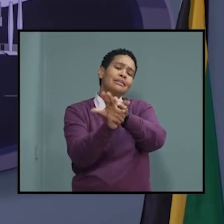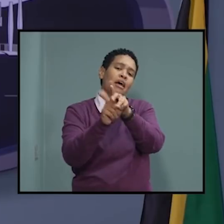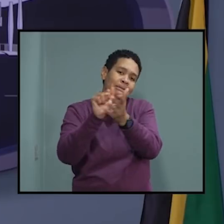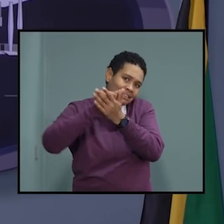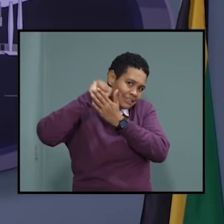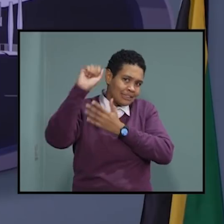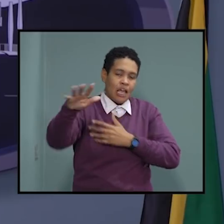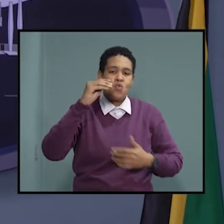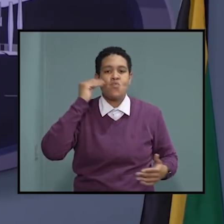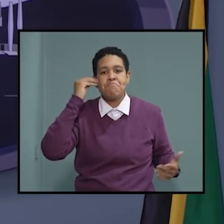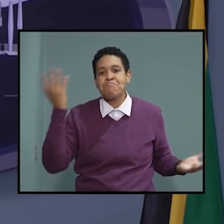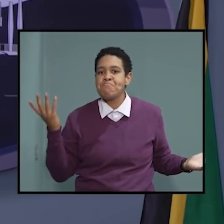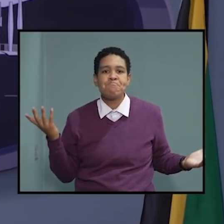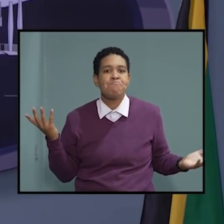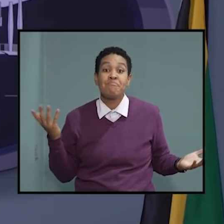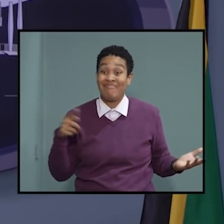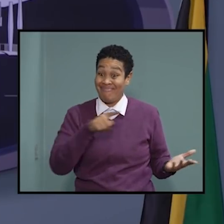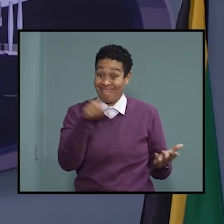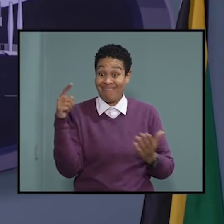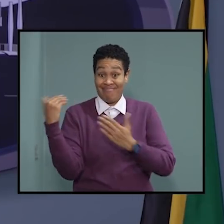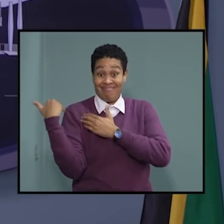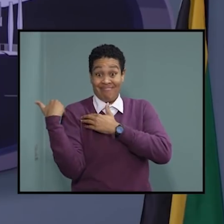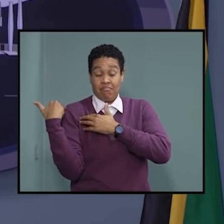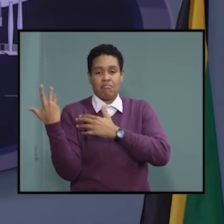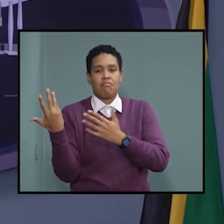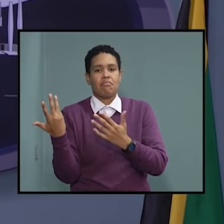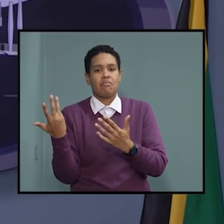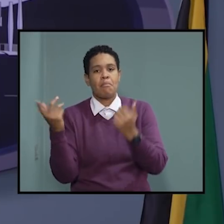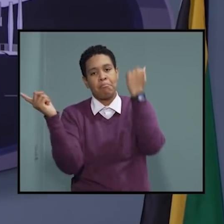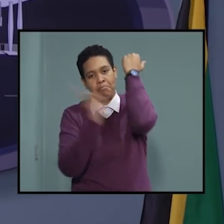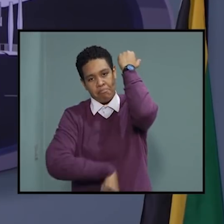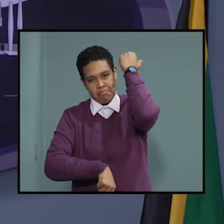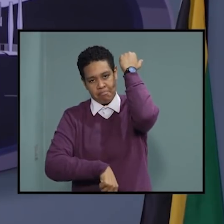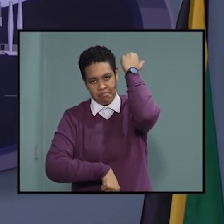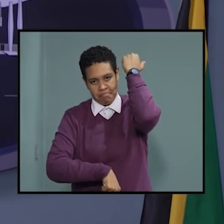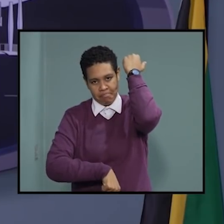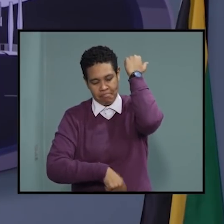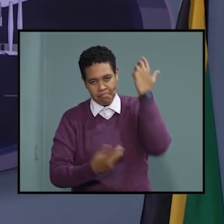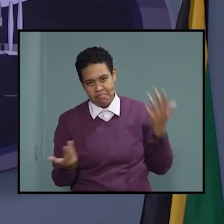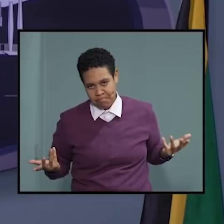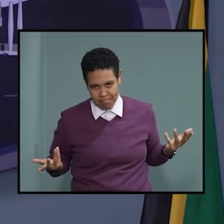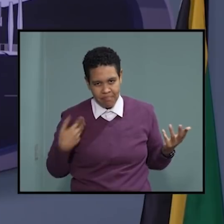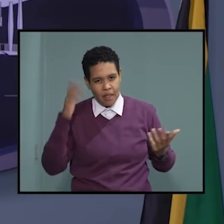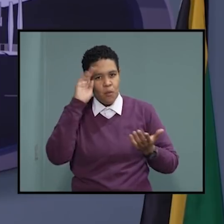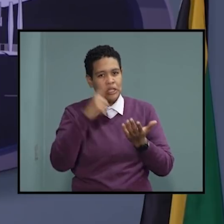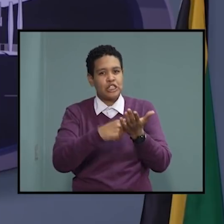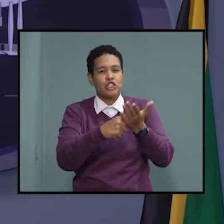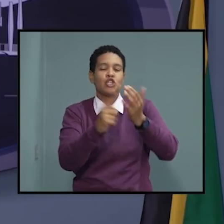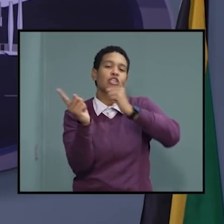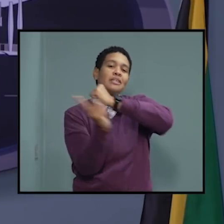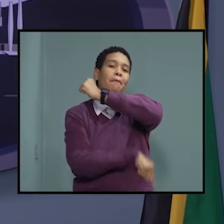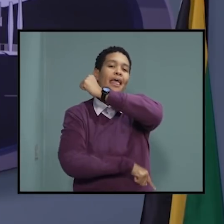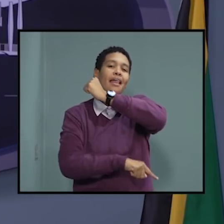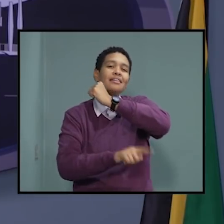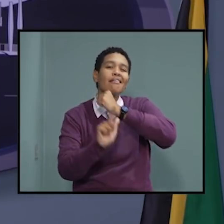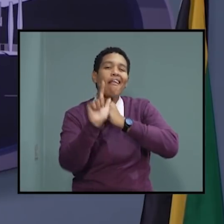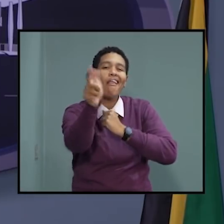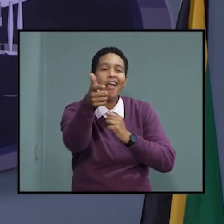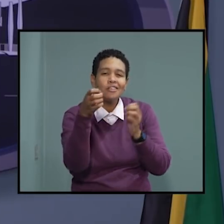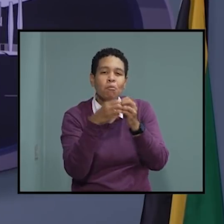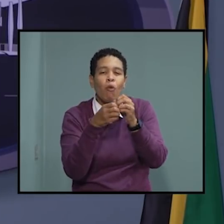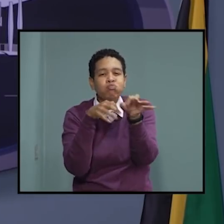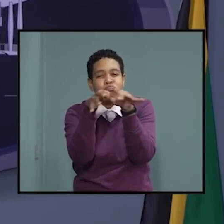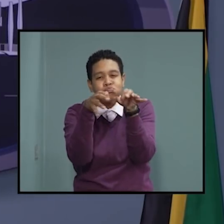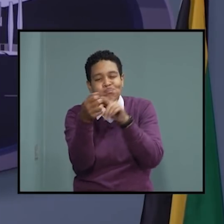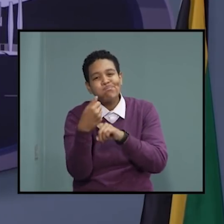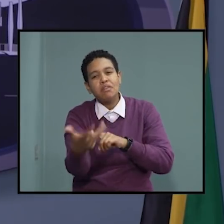these obligations and duties come with a penalty. And I will be discussing penalties later on.